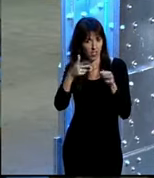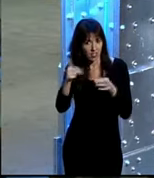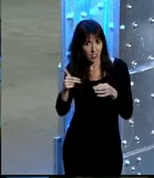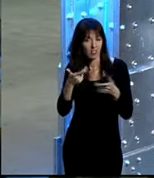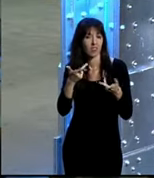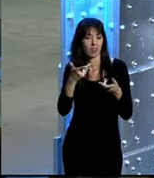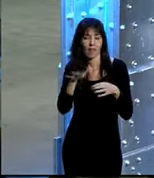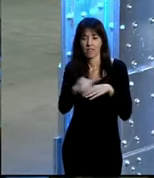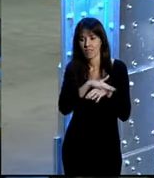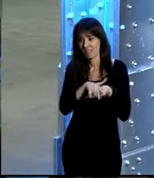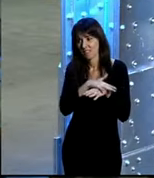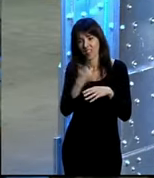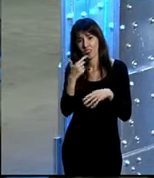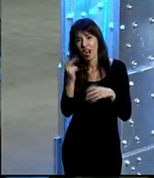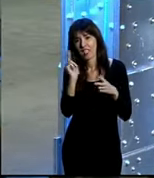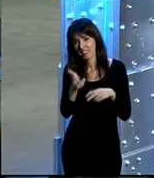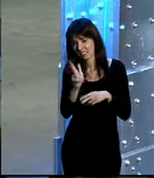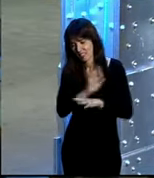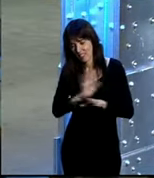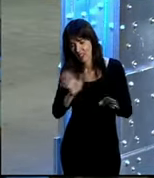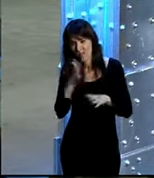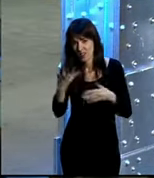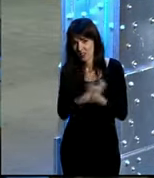Luis, your turn. Come over here.